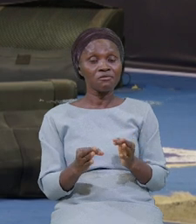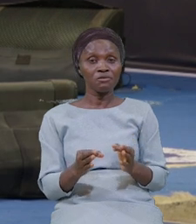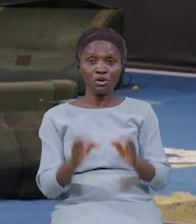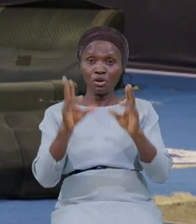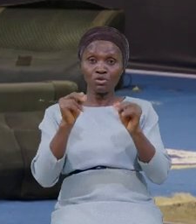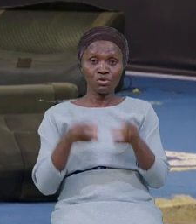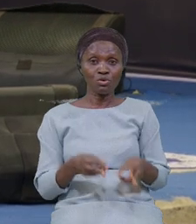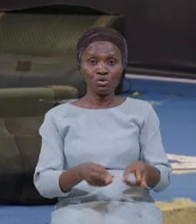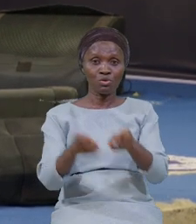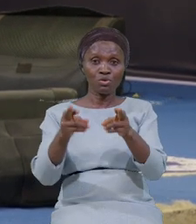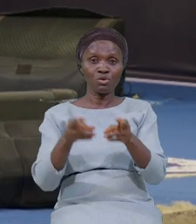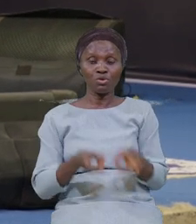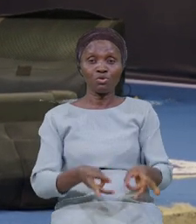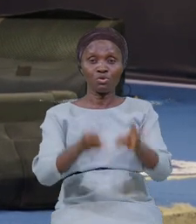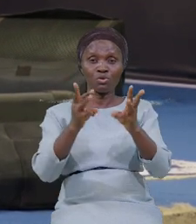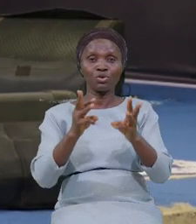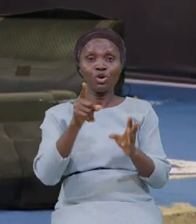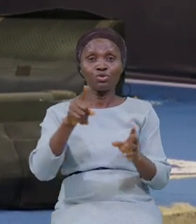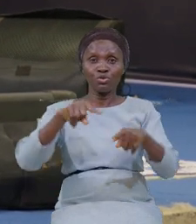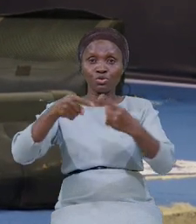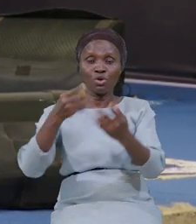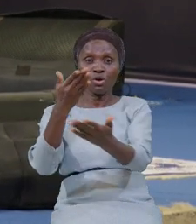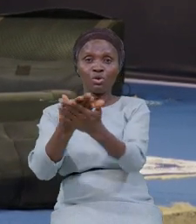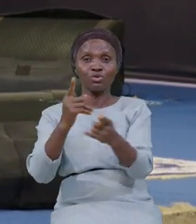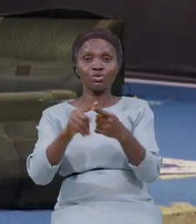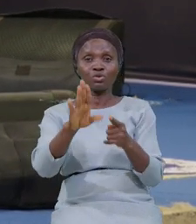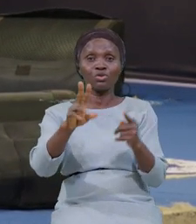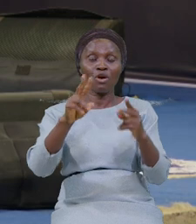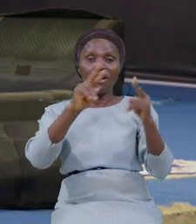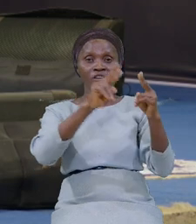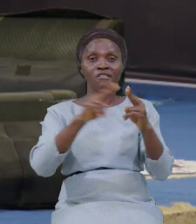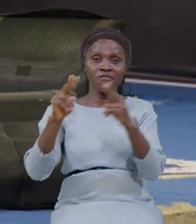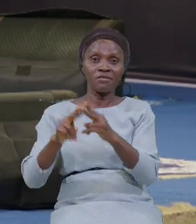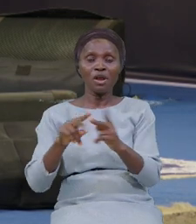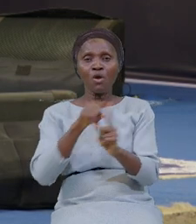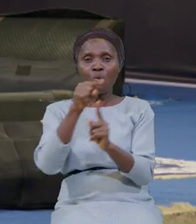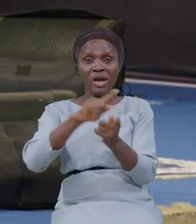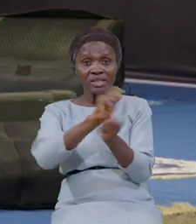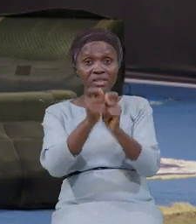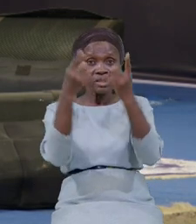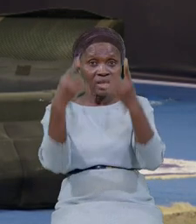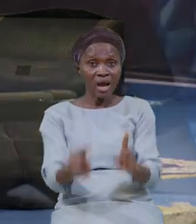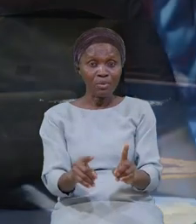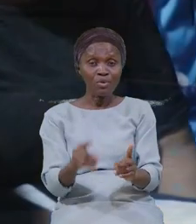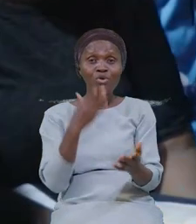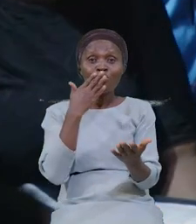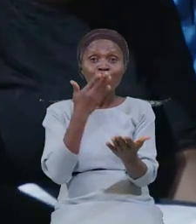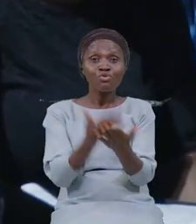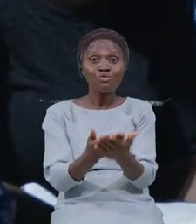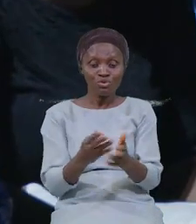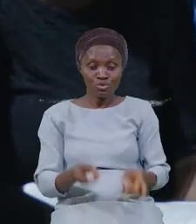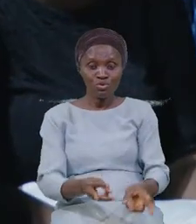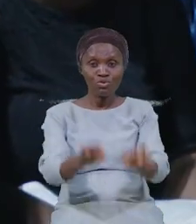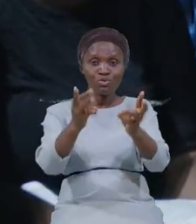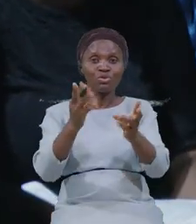village, to the place you came from, when the changes take place, good road will get to you. And